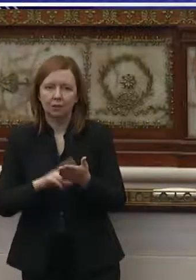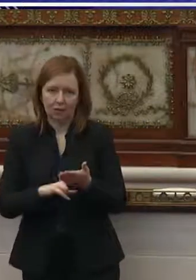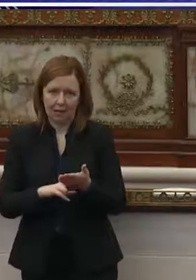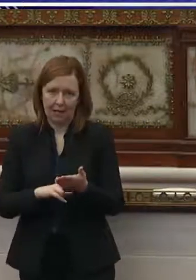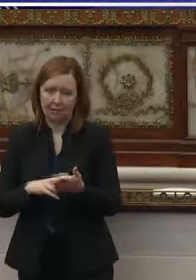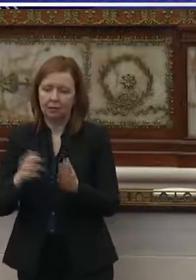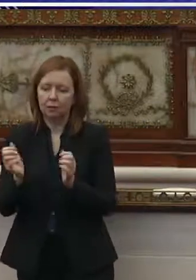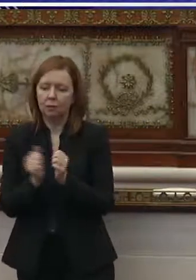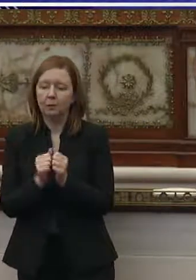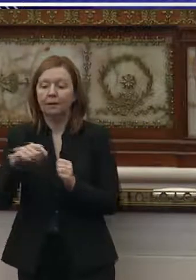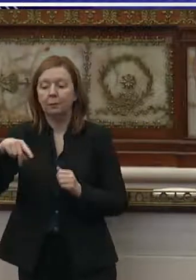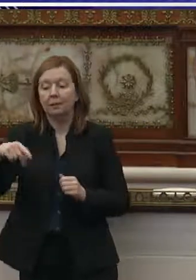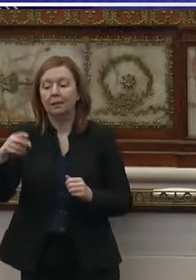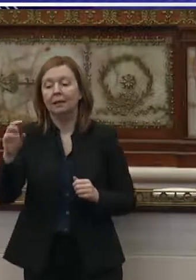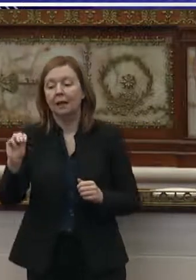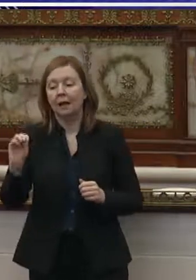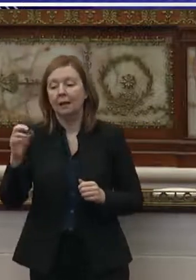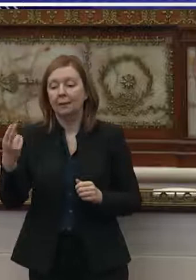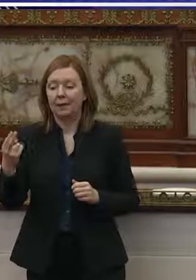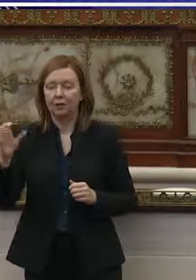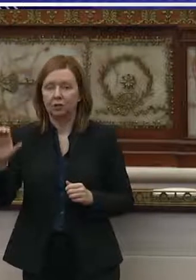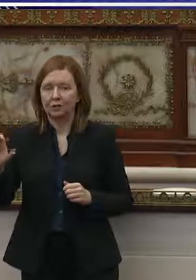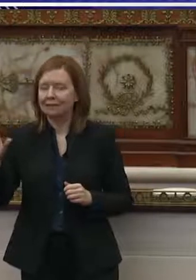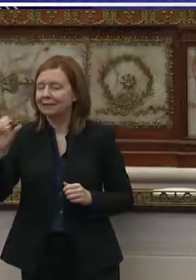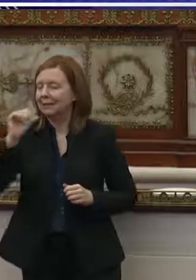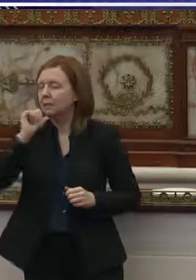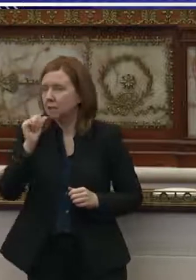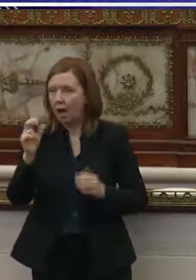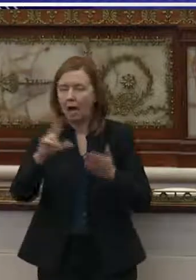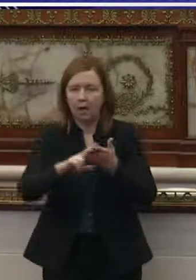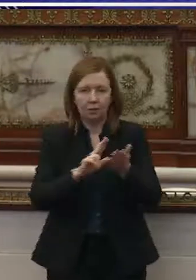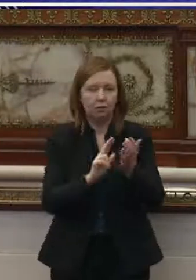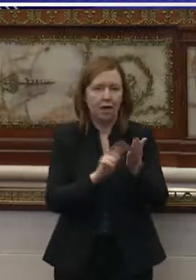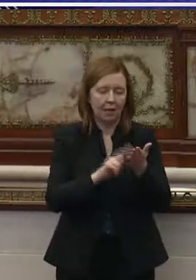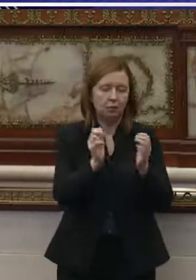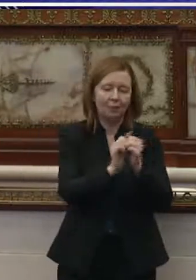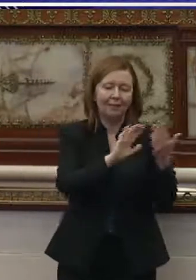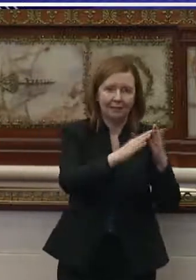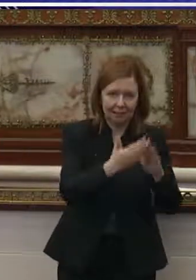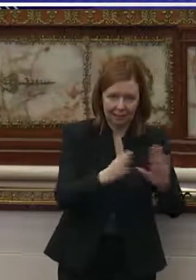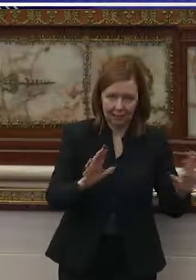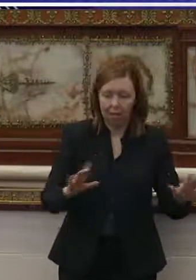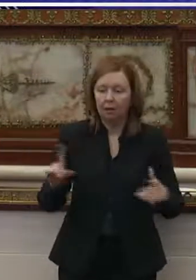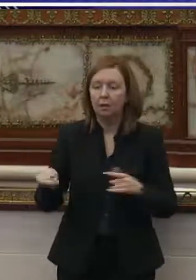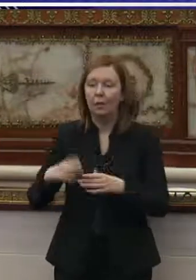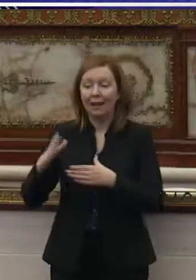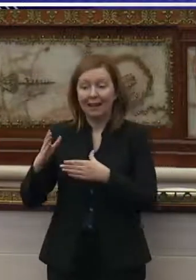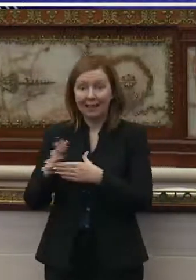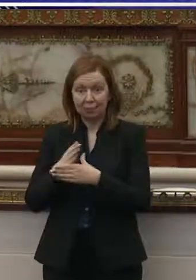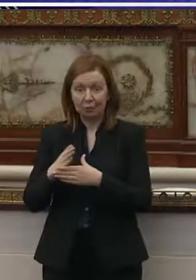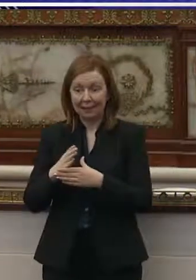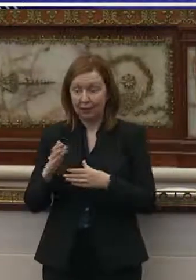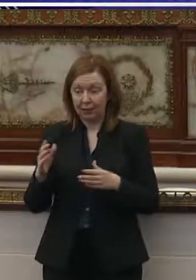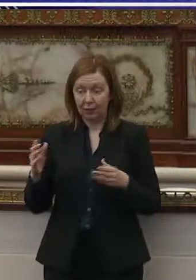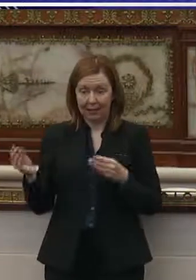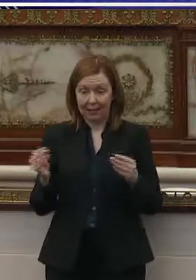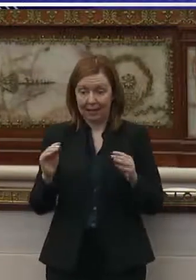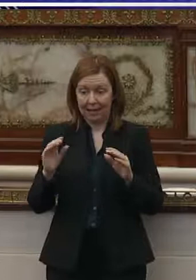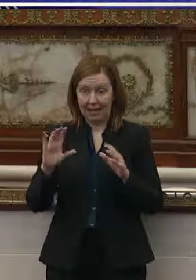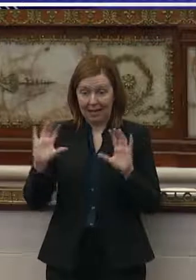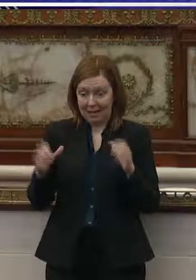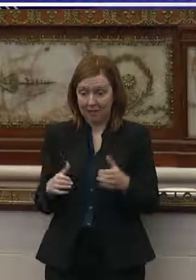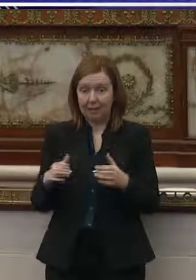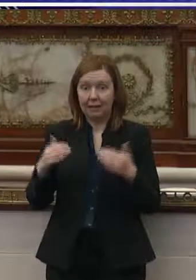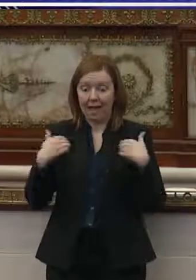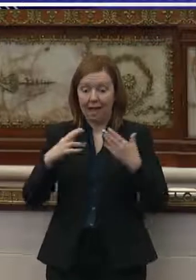with PMHCC, not the city. Whenever an intermediary entity enters